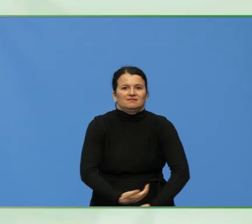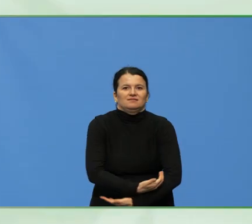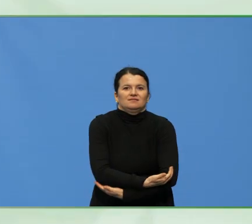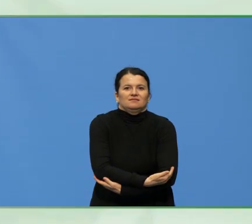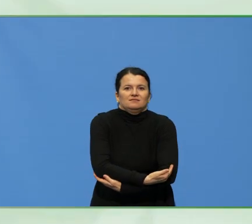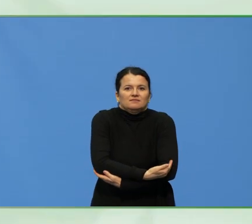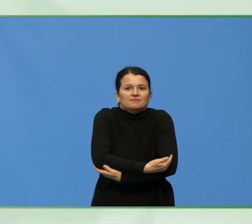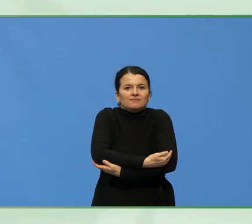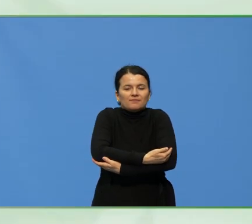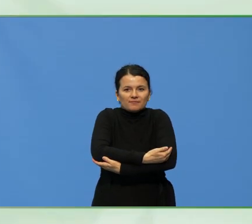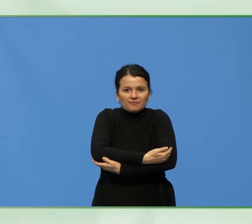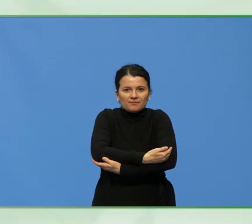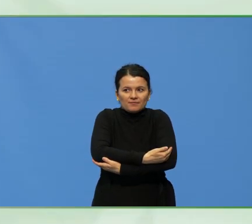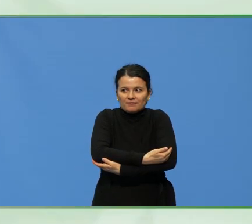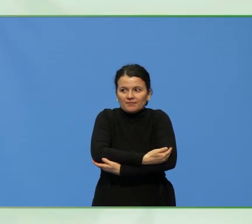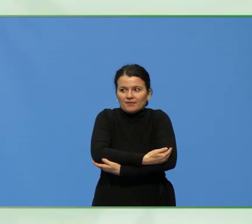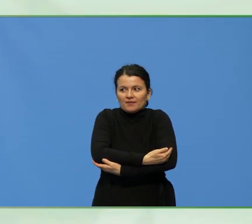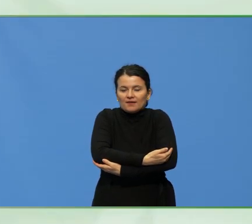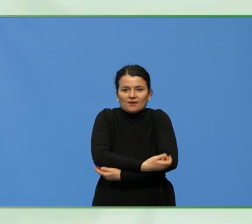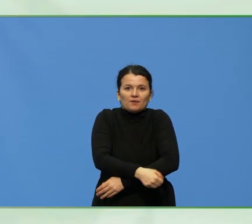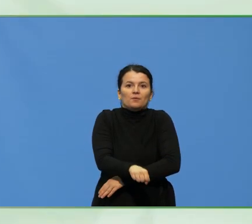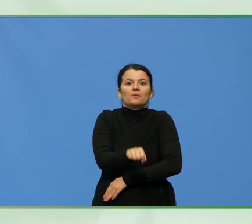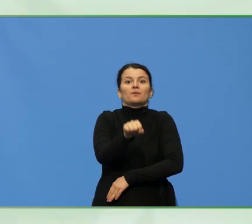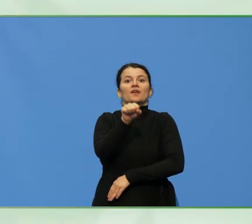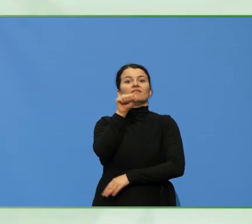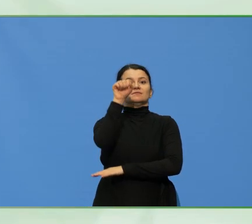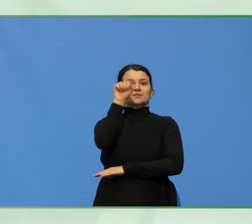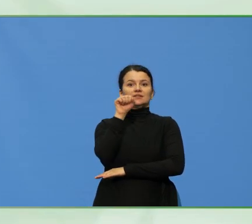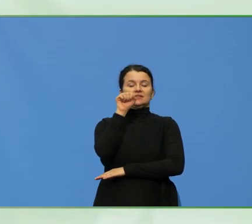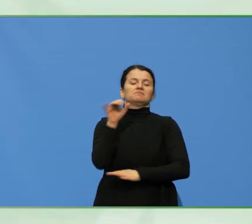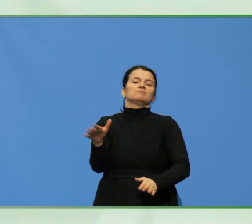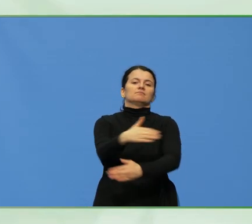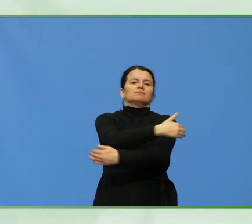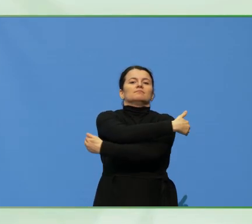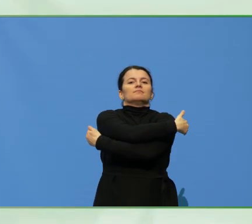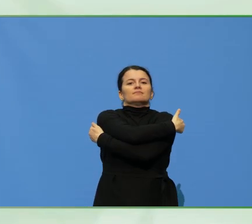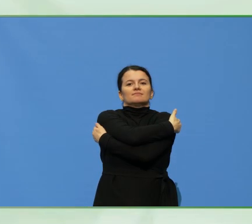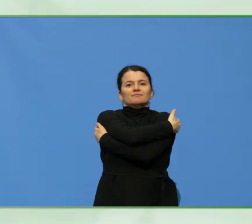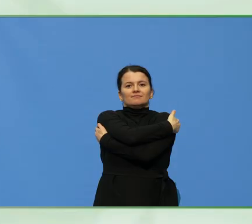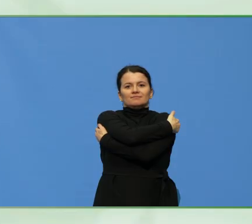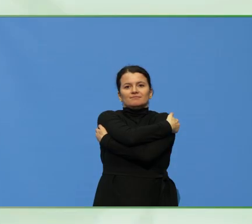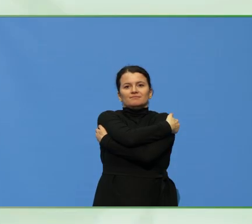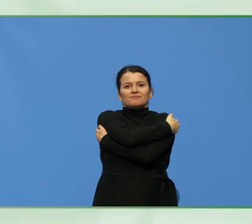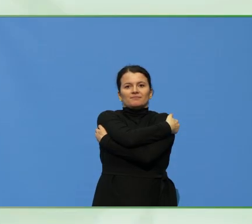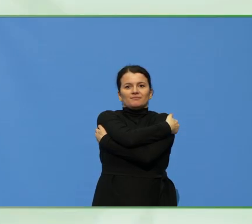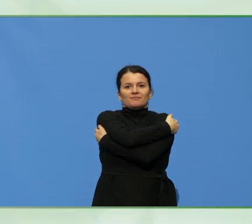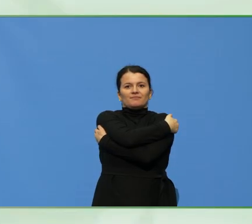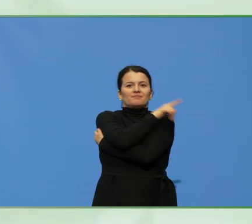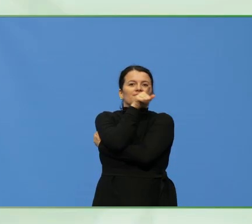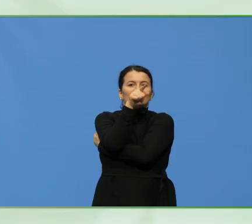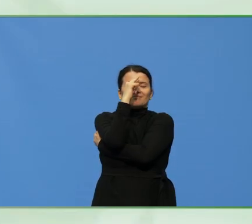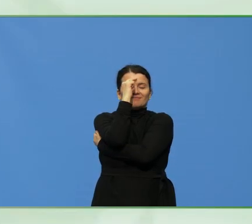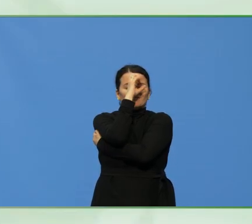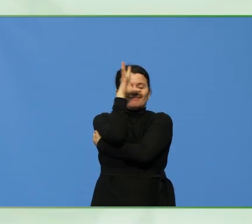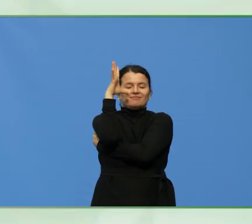neutral position, and I would encourage you to wrap your arms around your body, or just to imagine a beautiful warmth